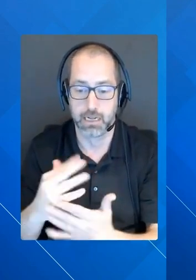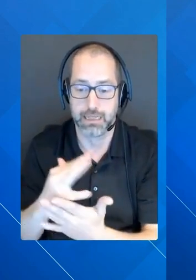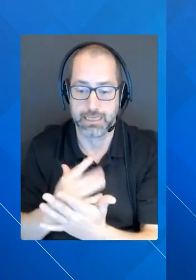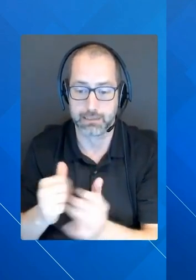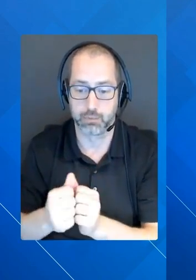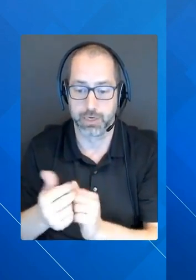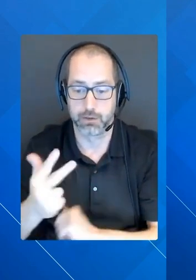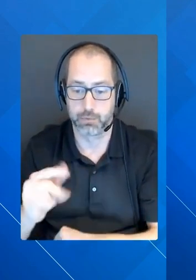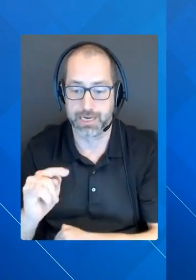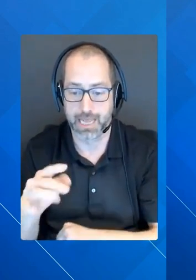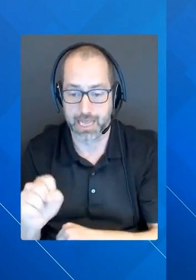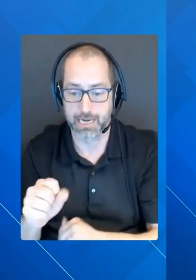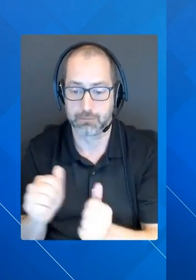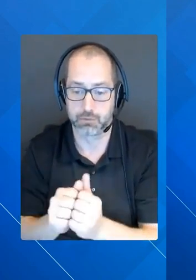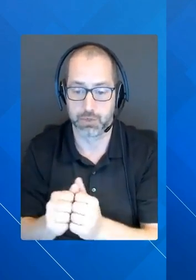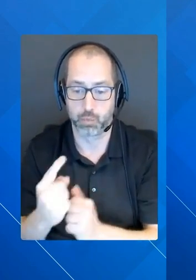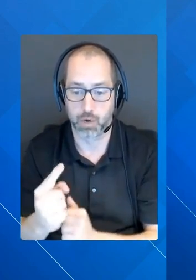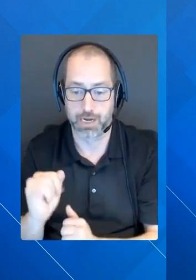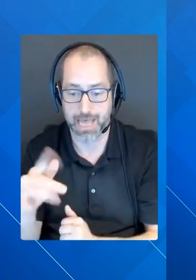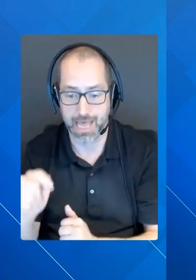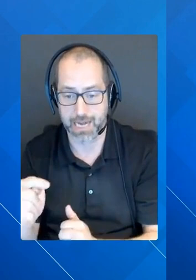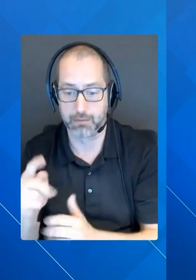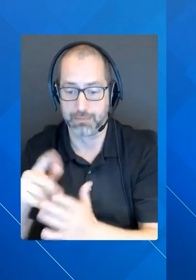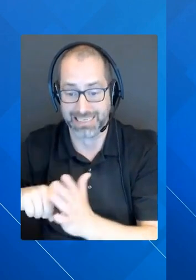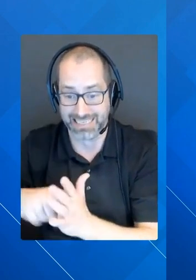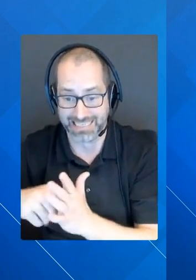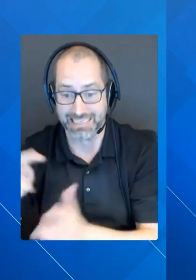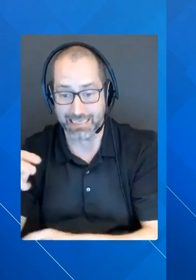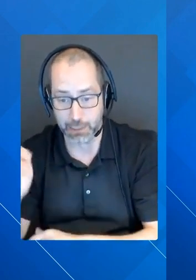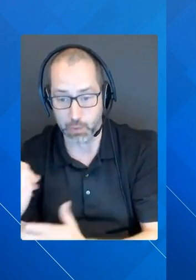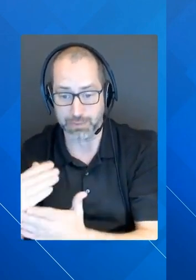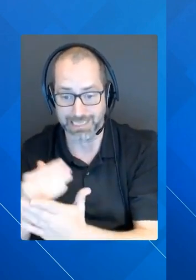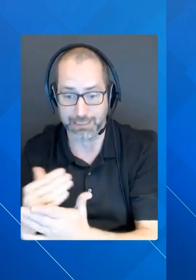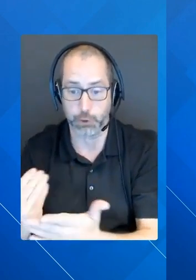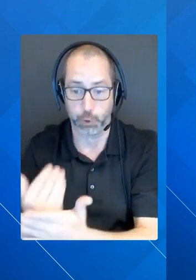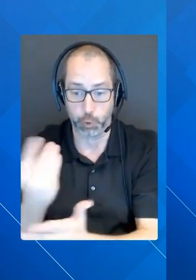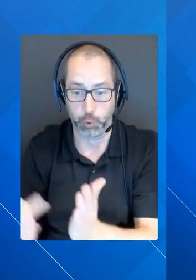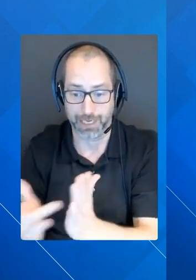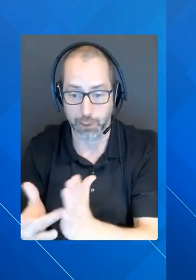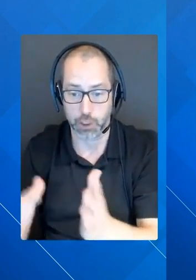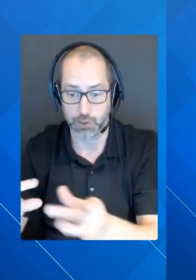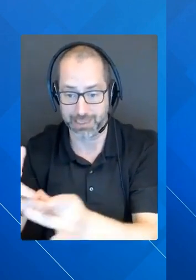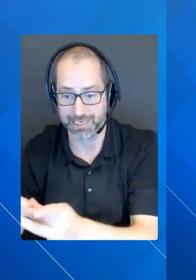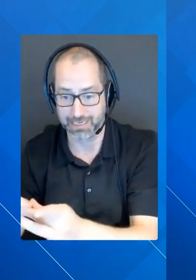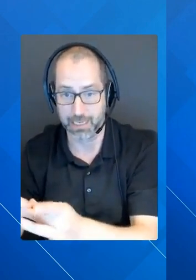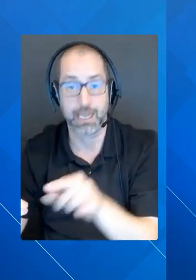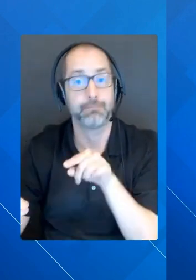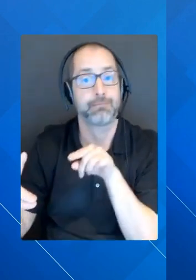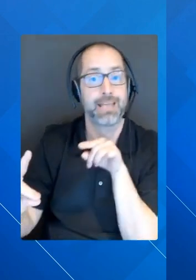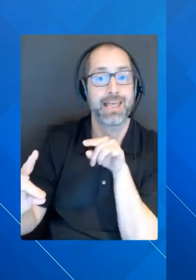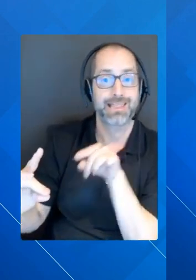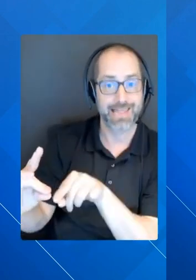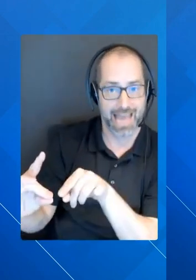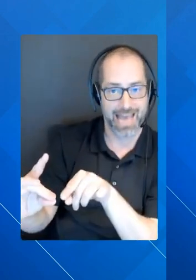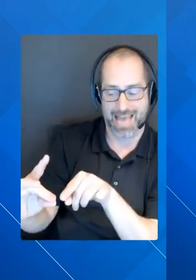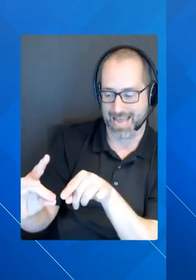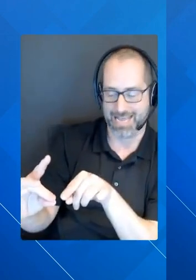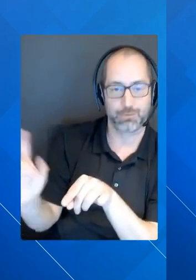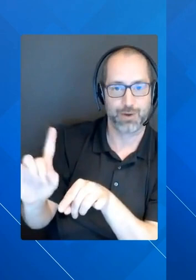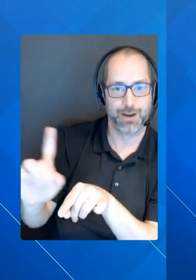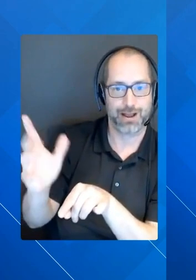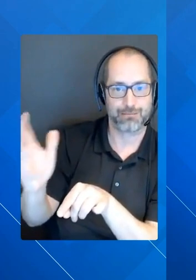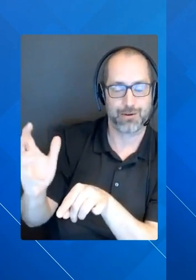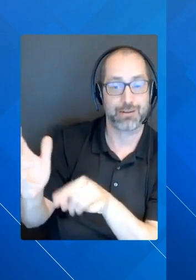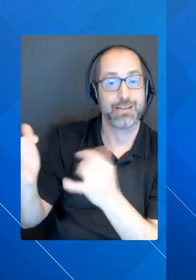with 1 items, keynote session, new technology link. And that's my session. So now I can go through